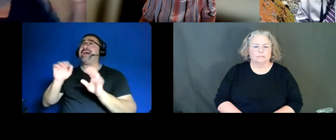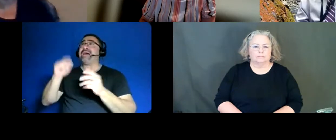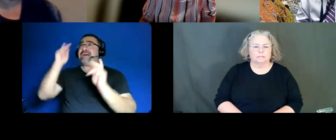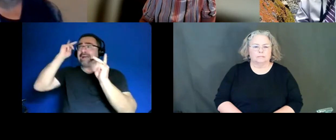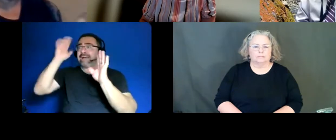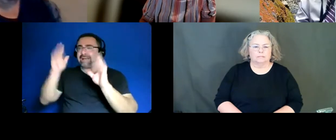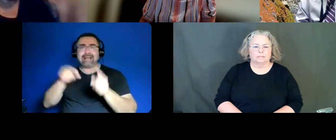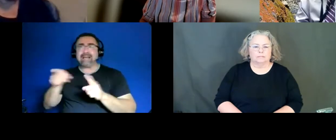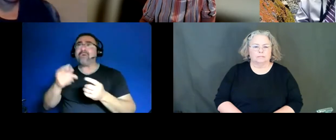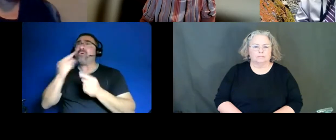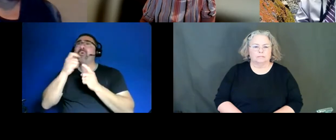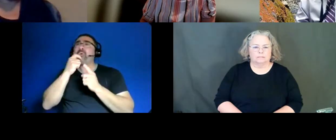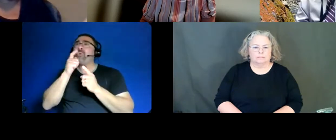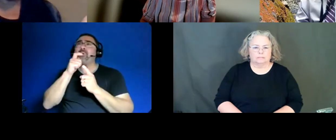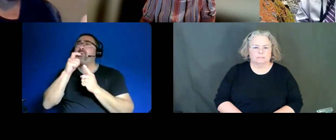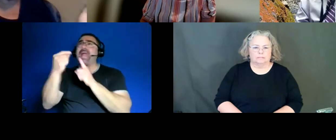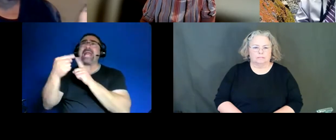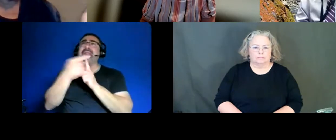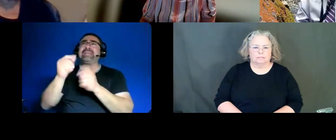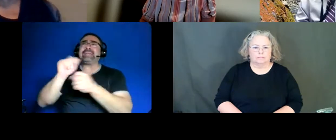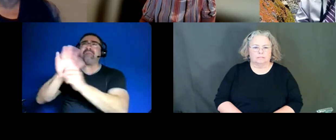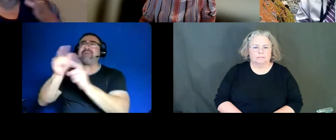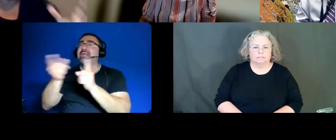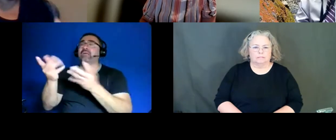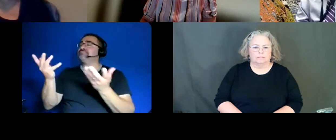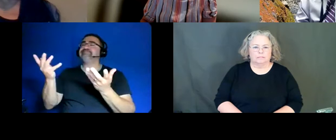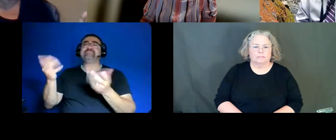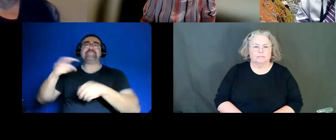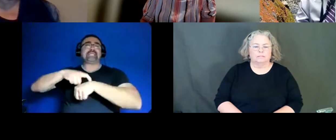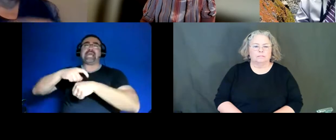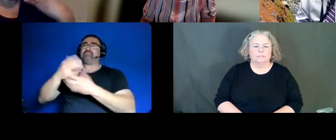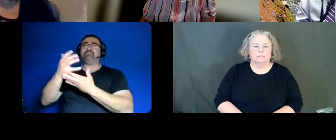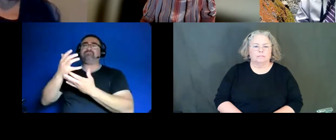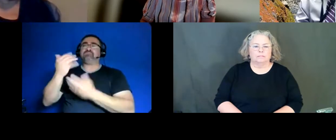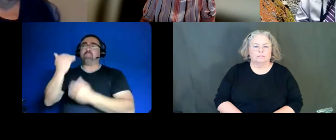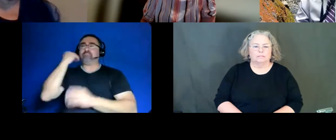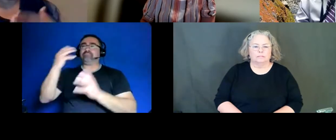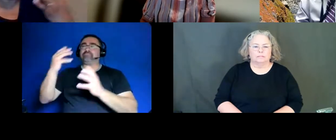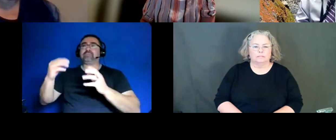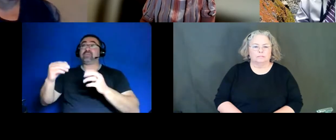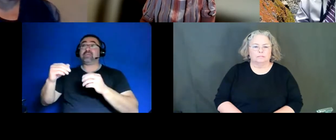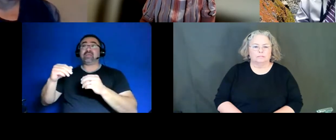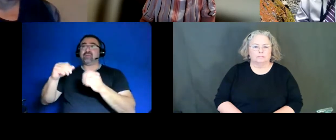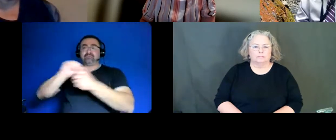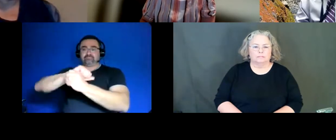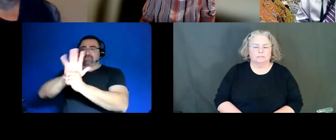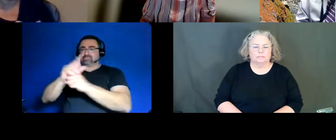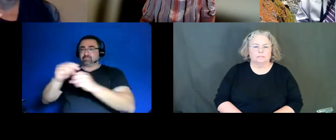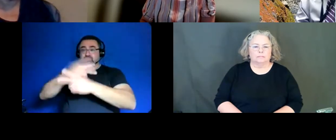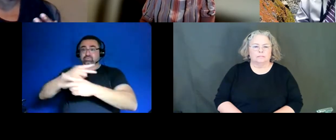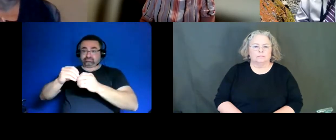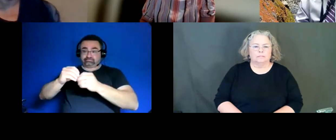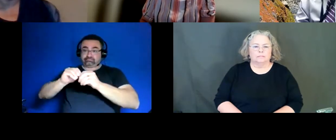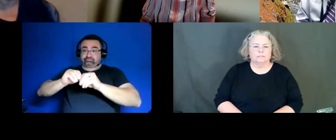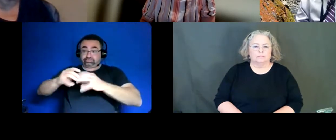it this one or that one? And by that time, the virus is multiplying, and oftentimes, by the time